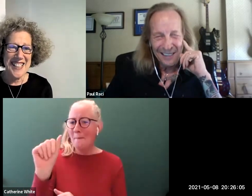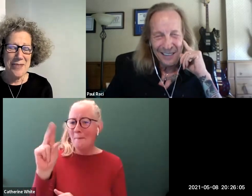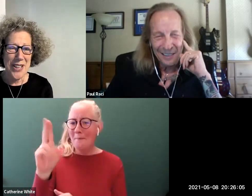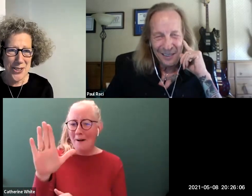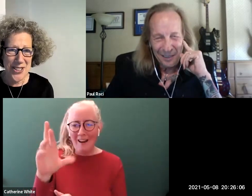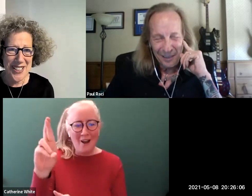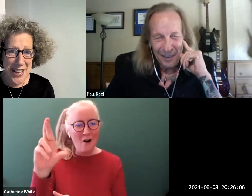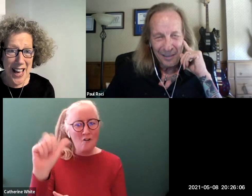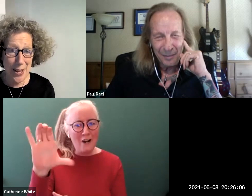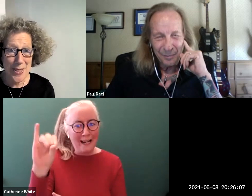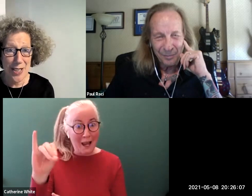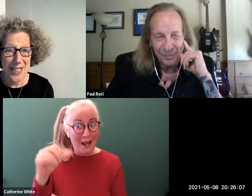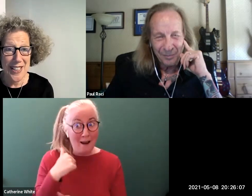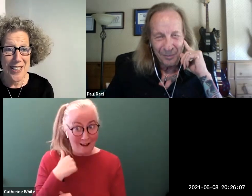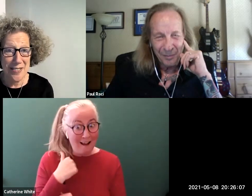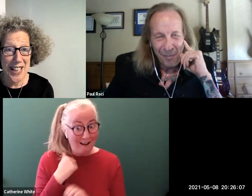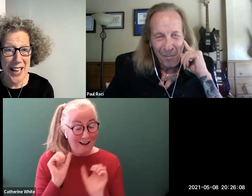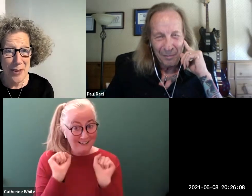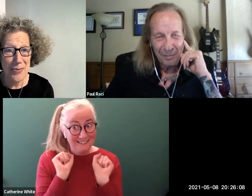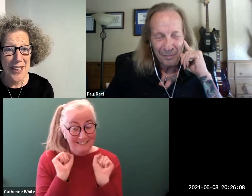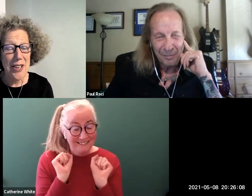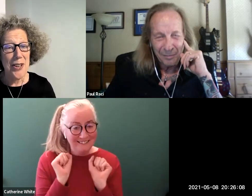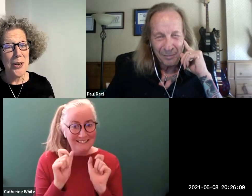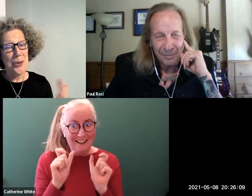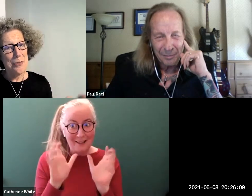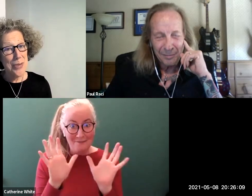and my goodness, I am intimidated. I really am.